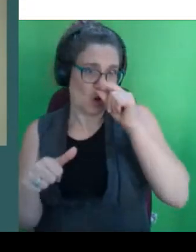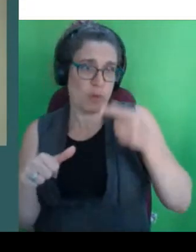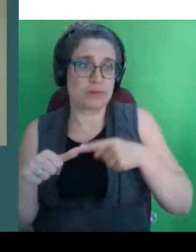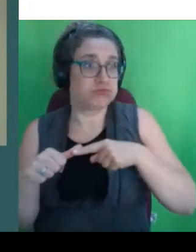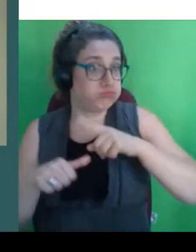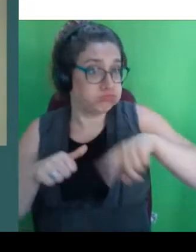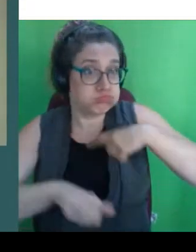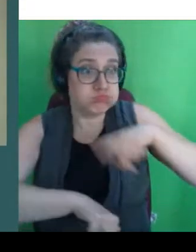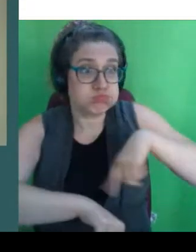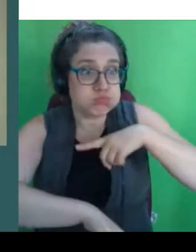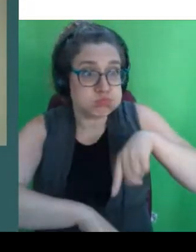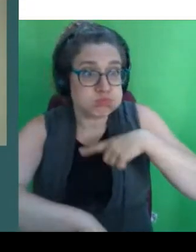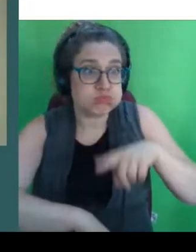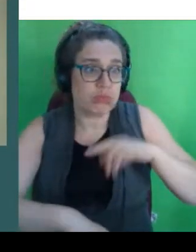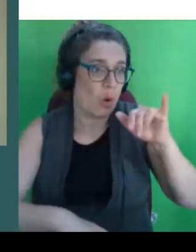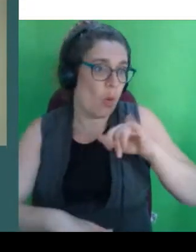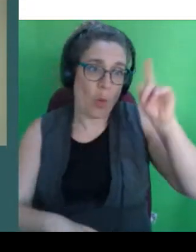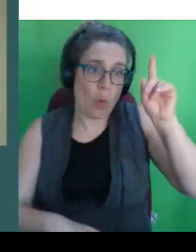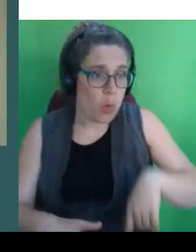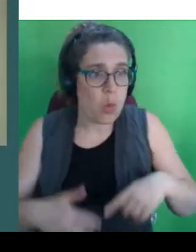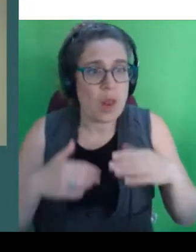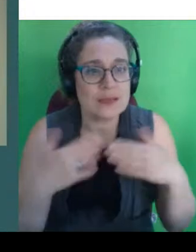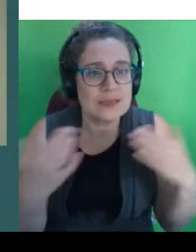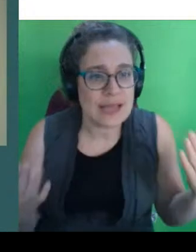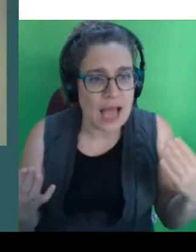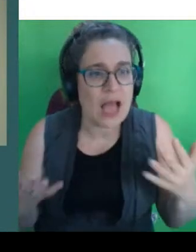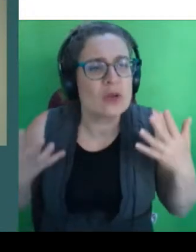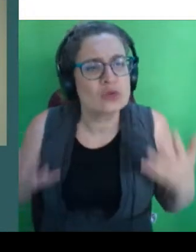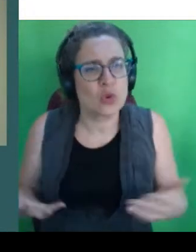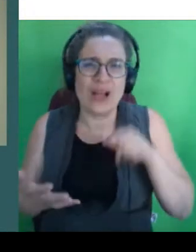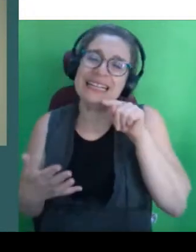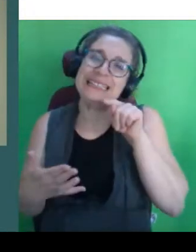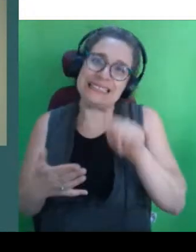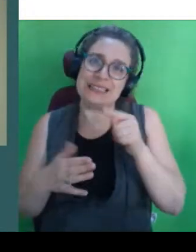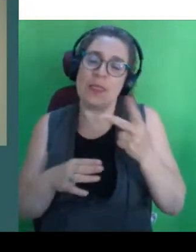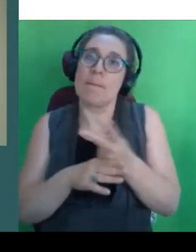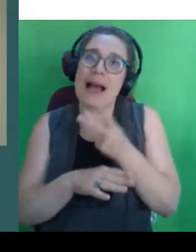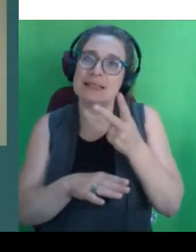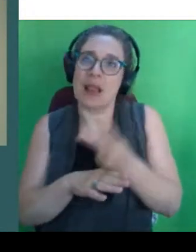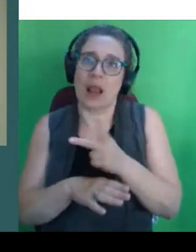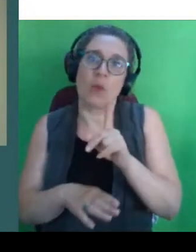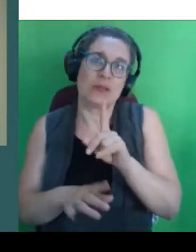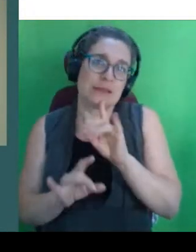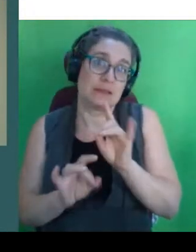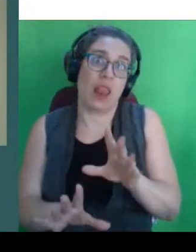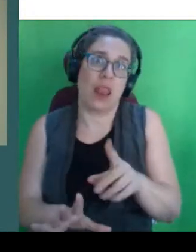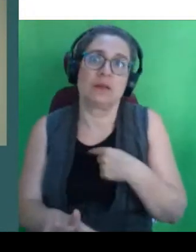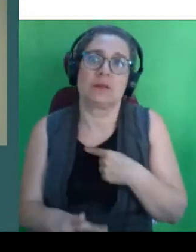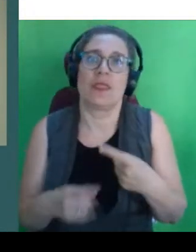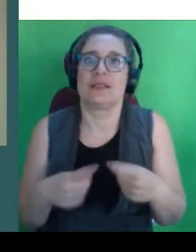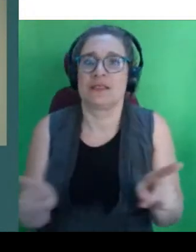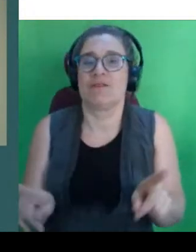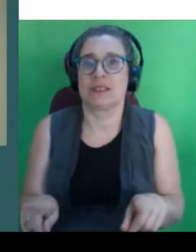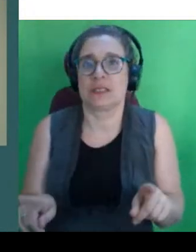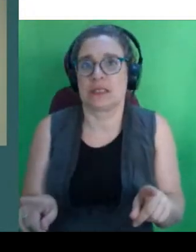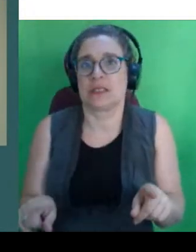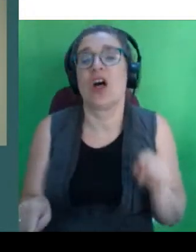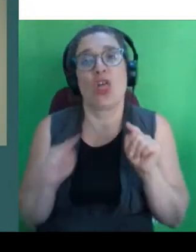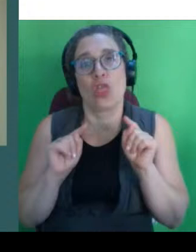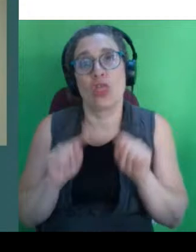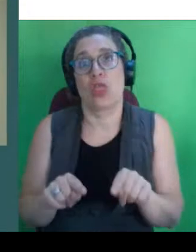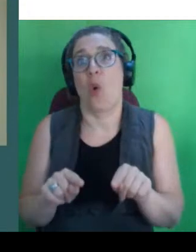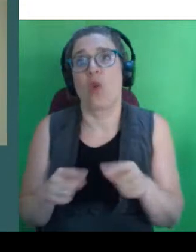the day, and so it's really the pattern which tells the difference there. Those are the kind of